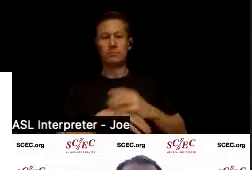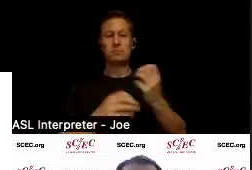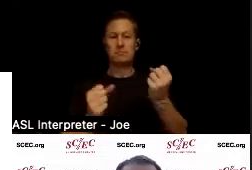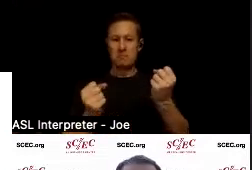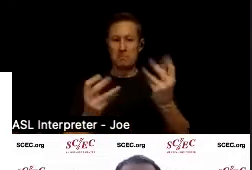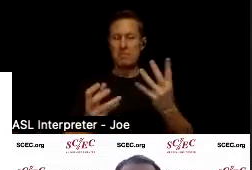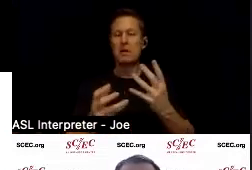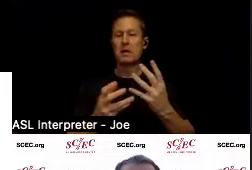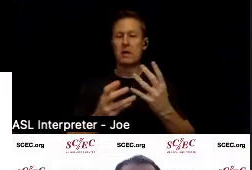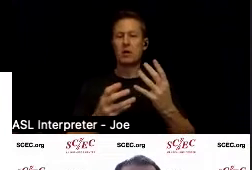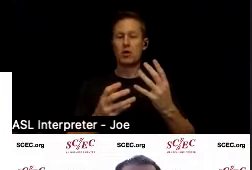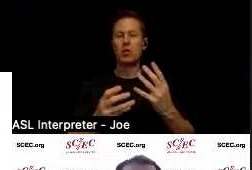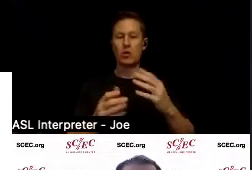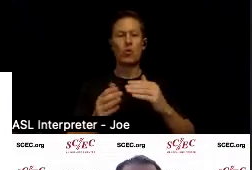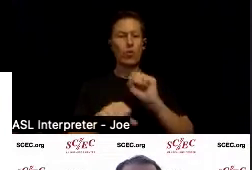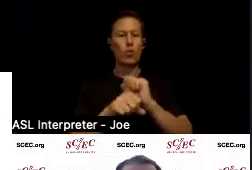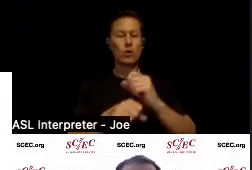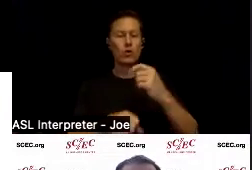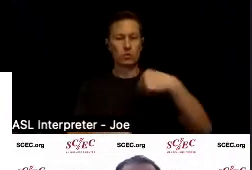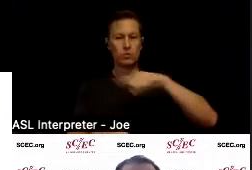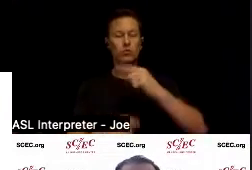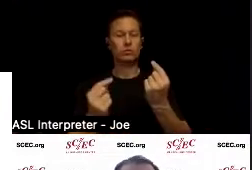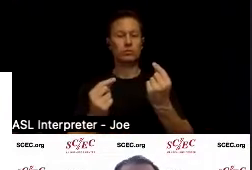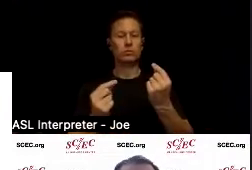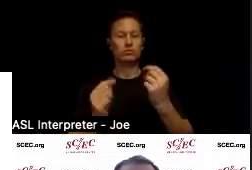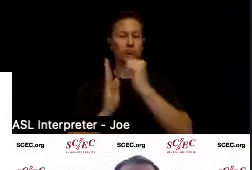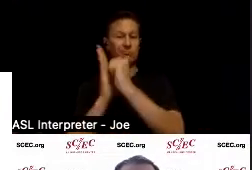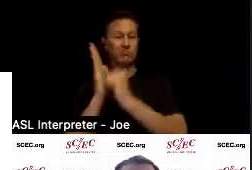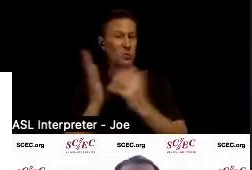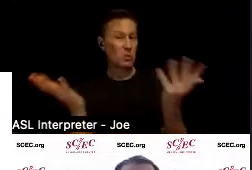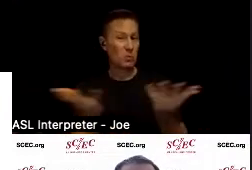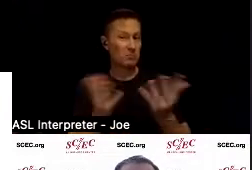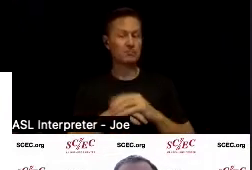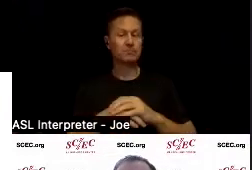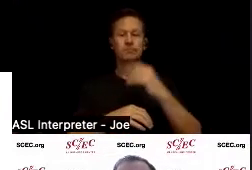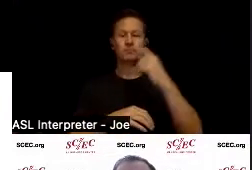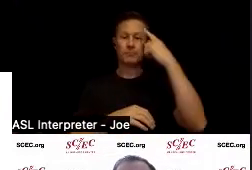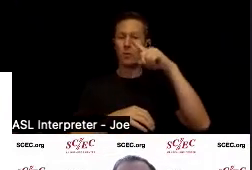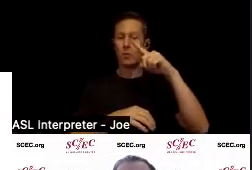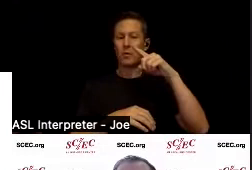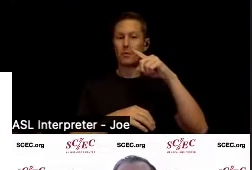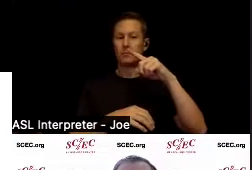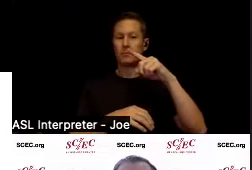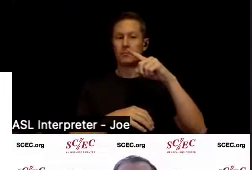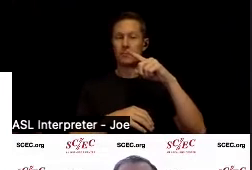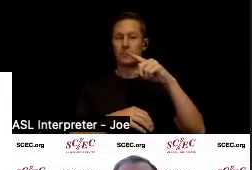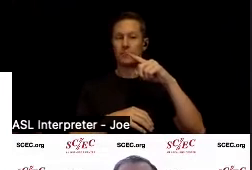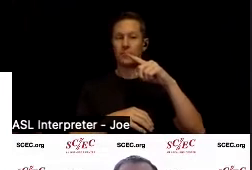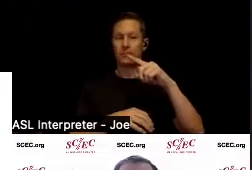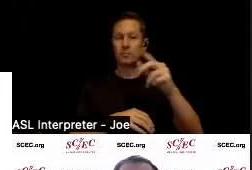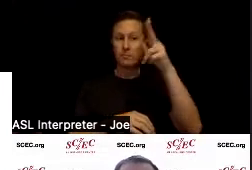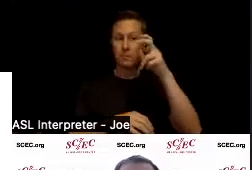do. Our agenda is to hear from Dr. Susan Huff with the US